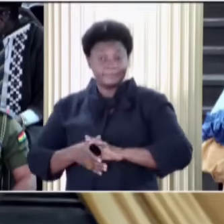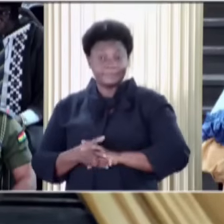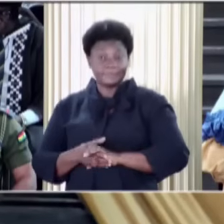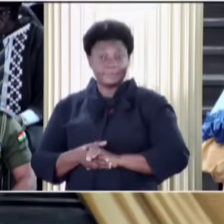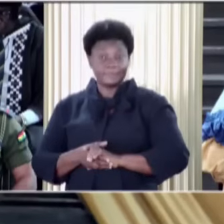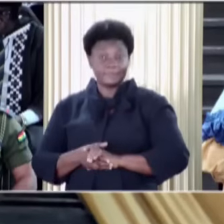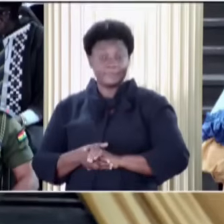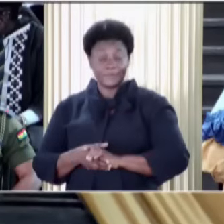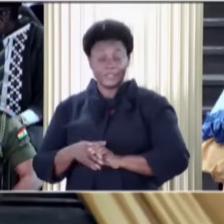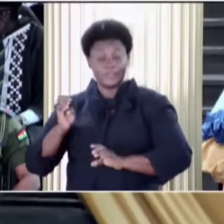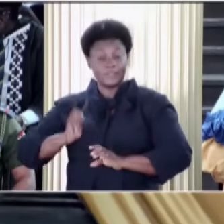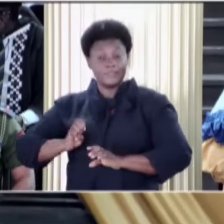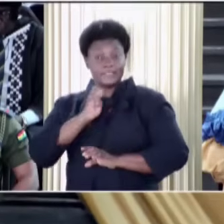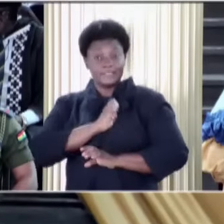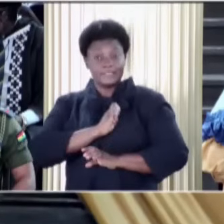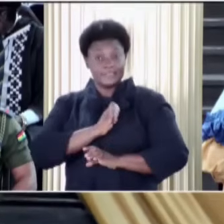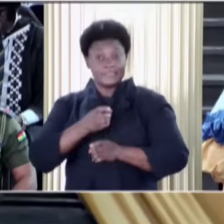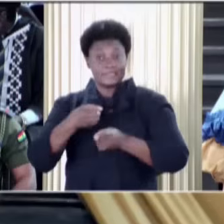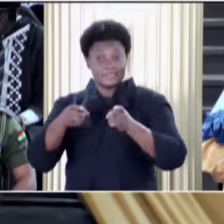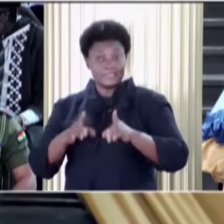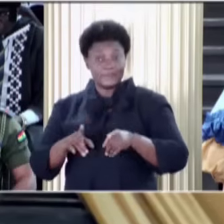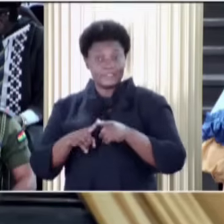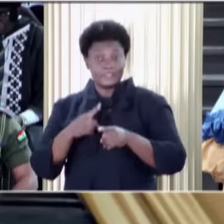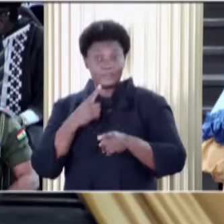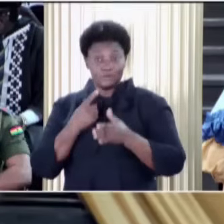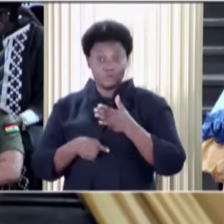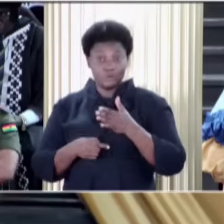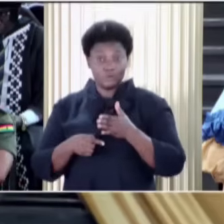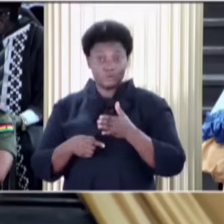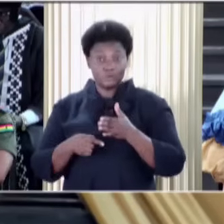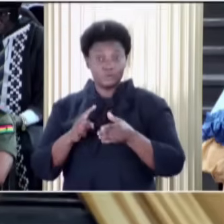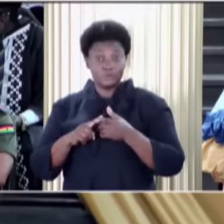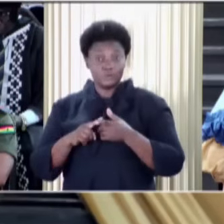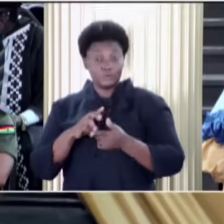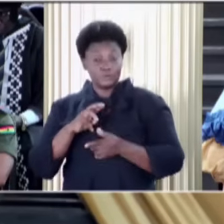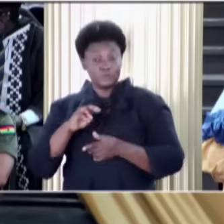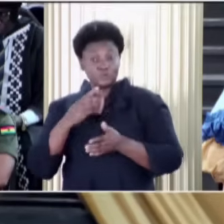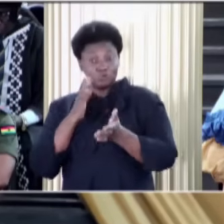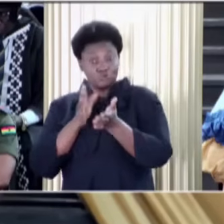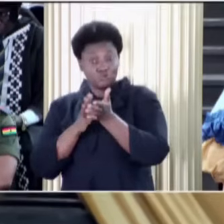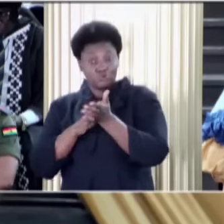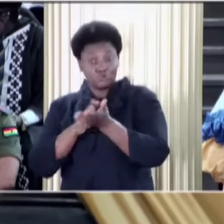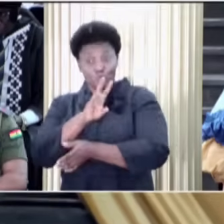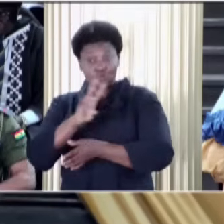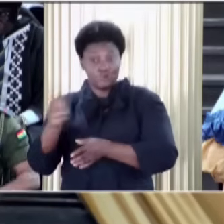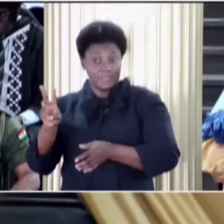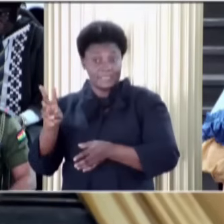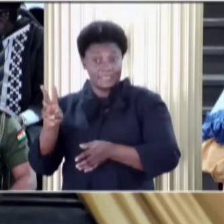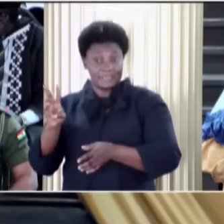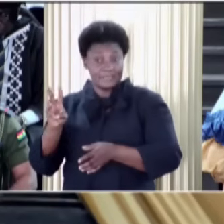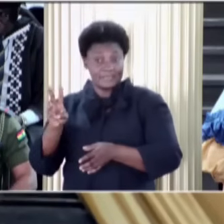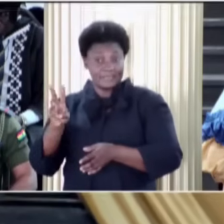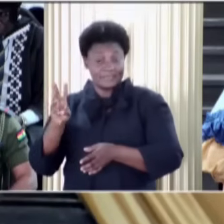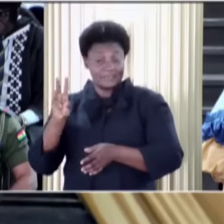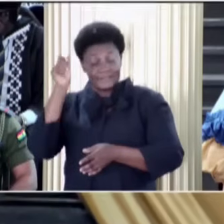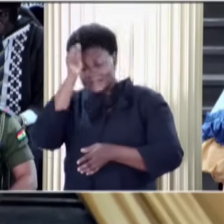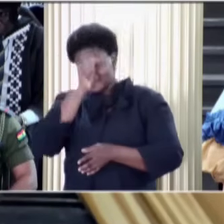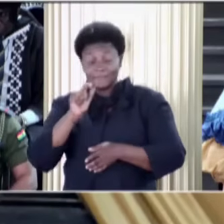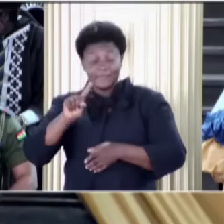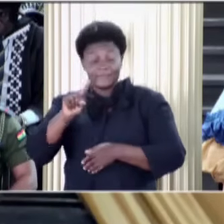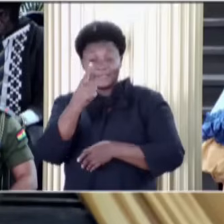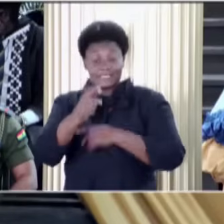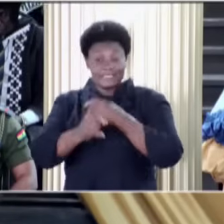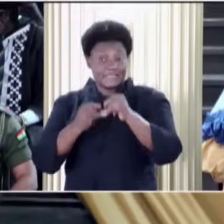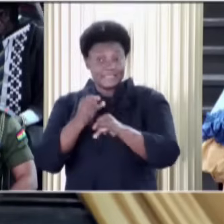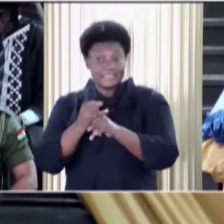She is the Executive Director of the WIT Schools, which is the West Africa's first international school to implement the